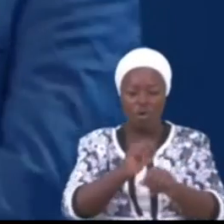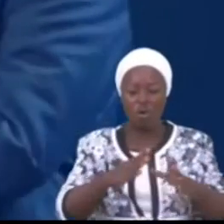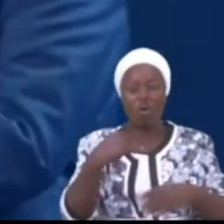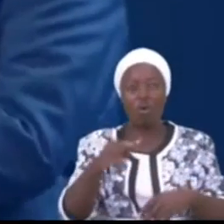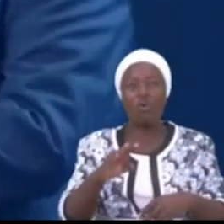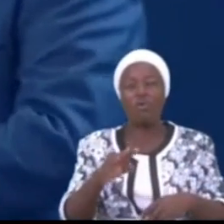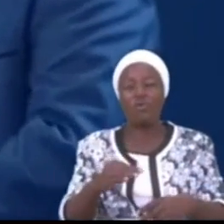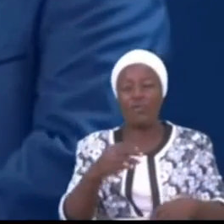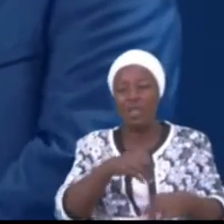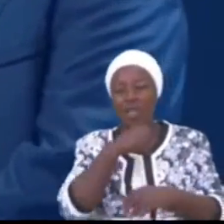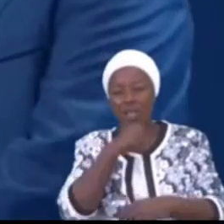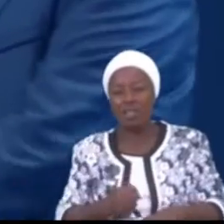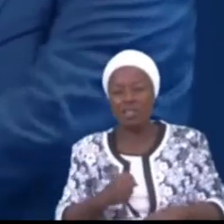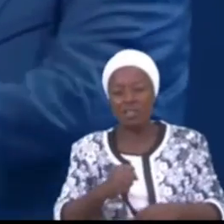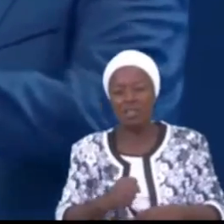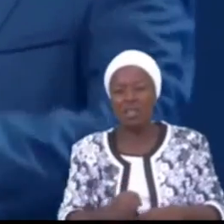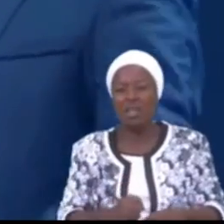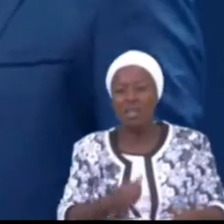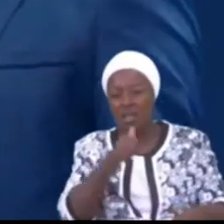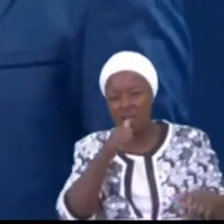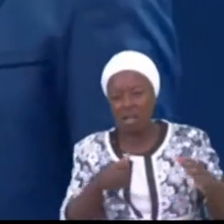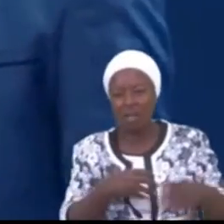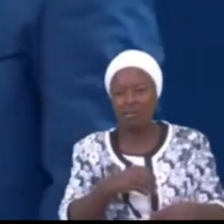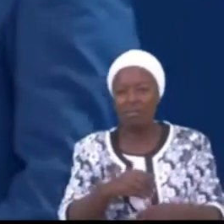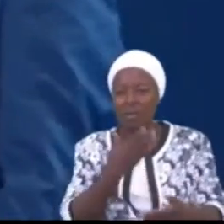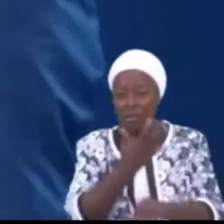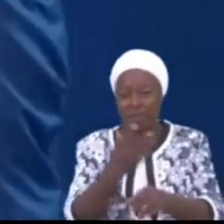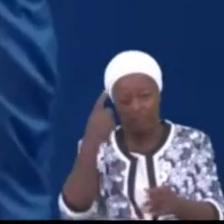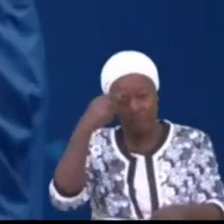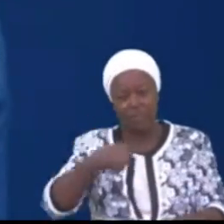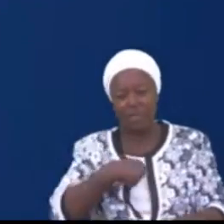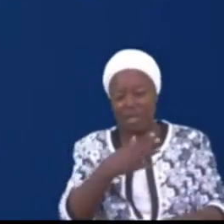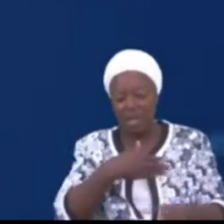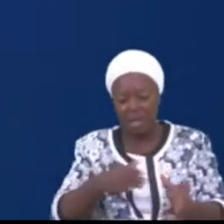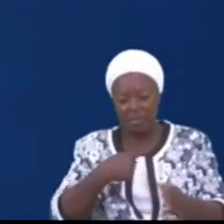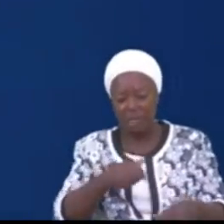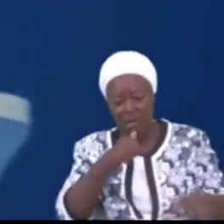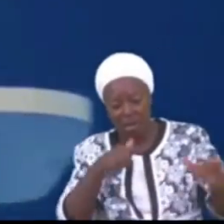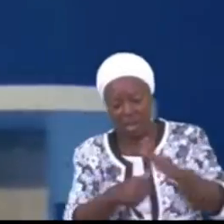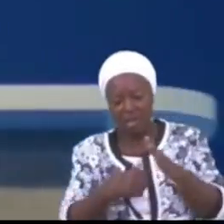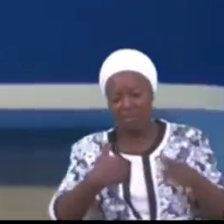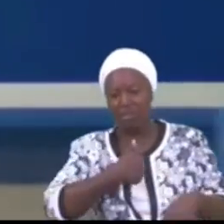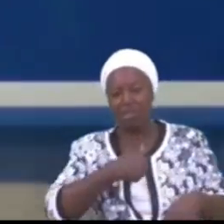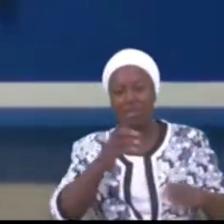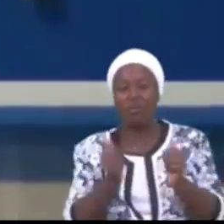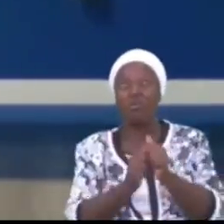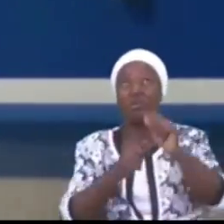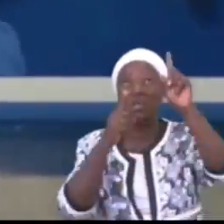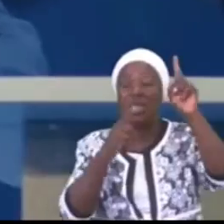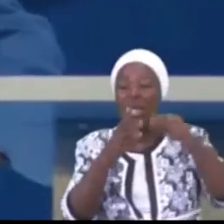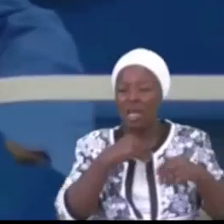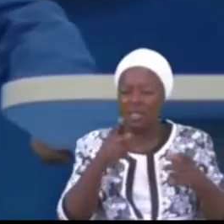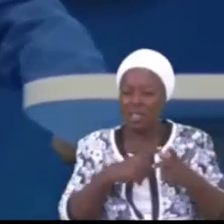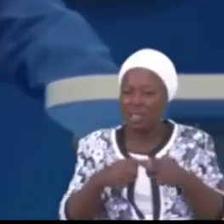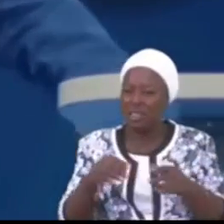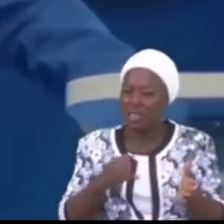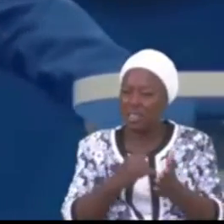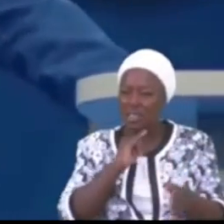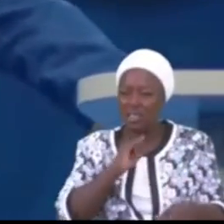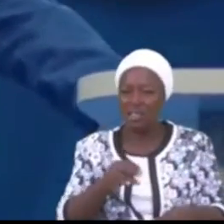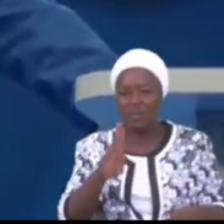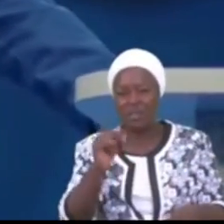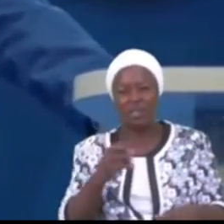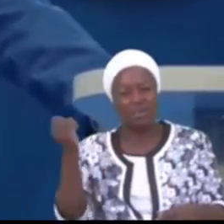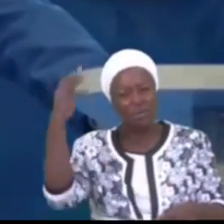me. Let me hide myself in thee. It is by the grace of God. And as the